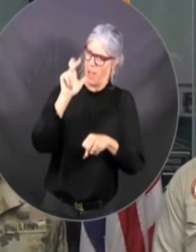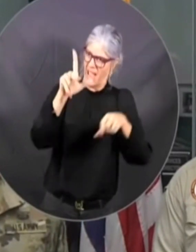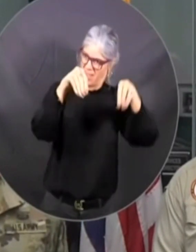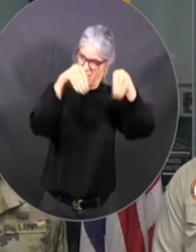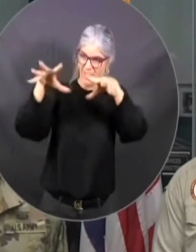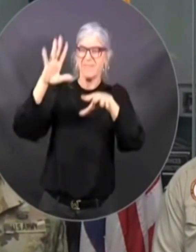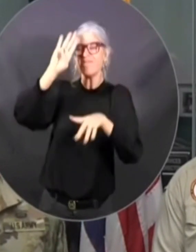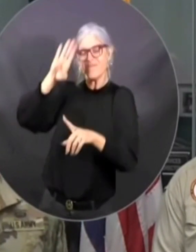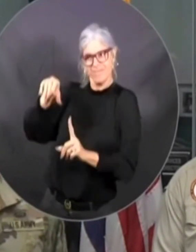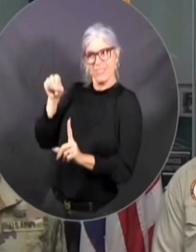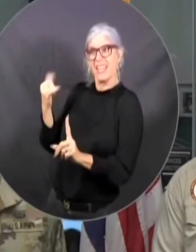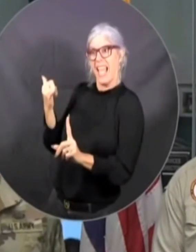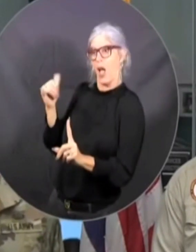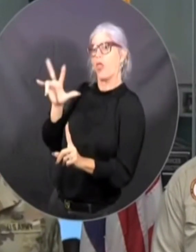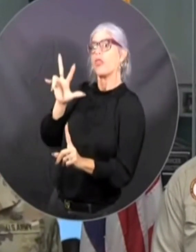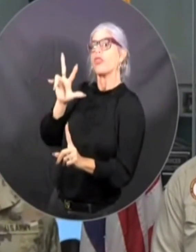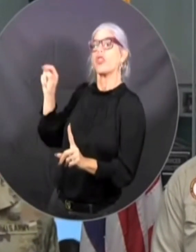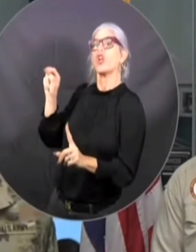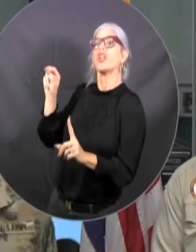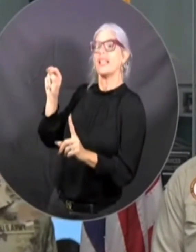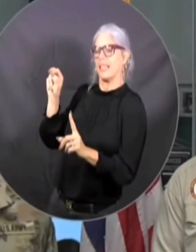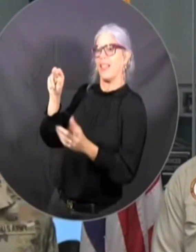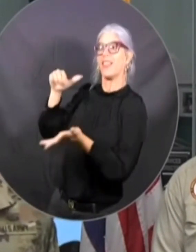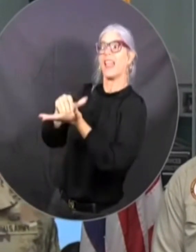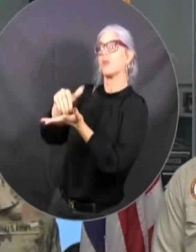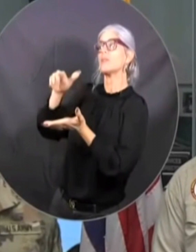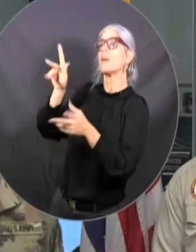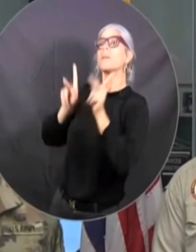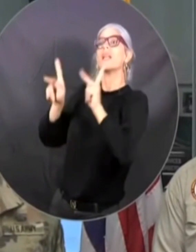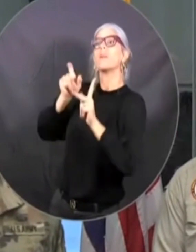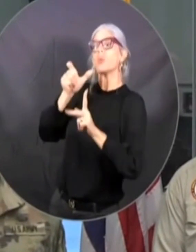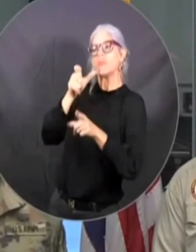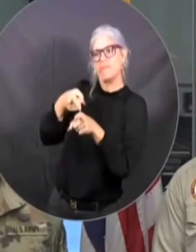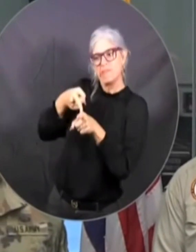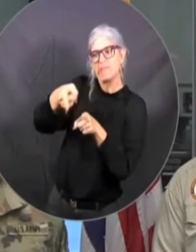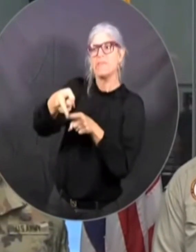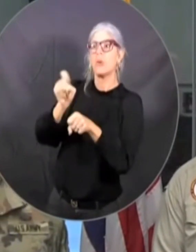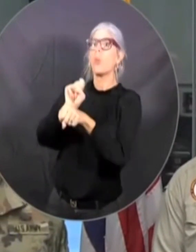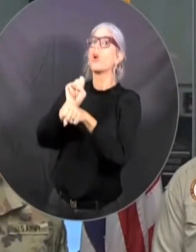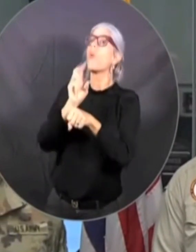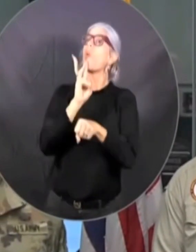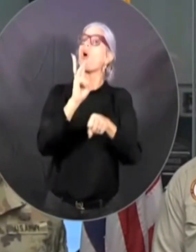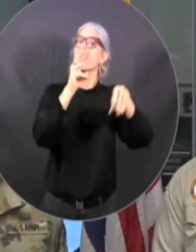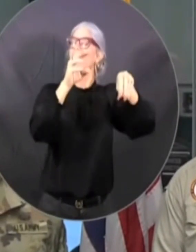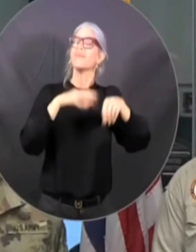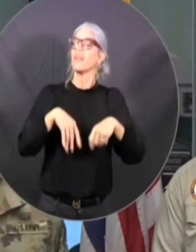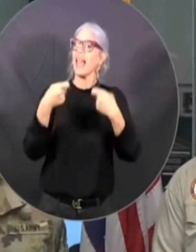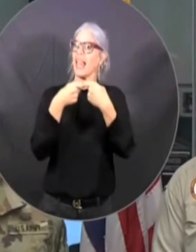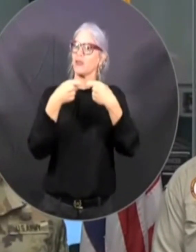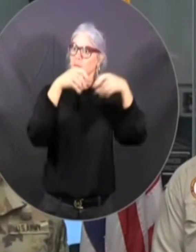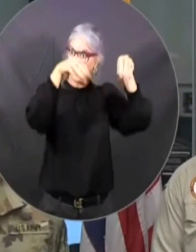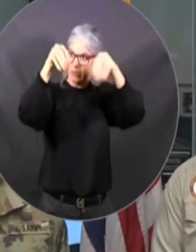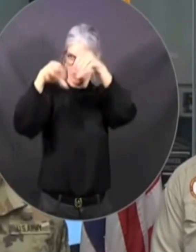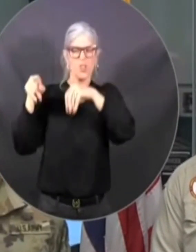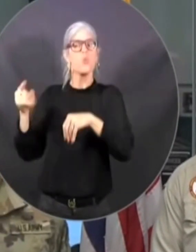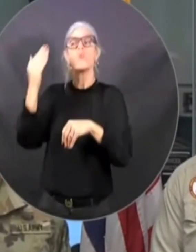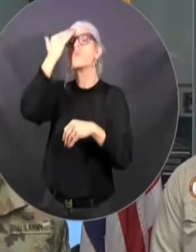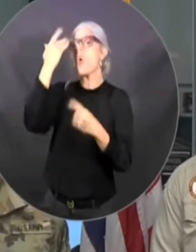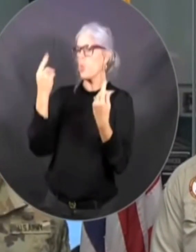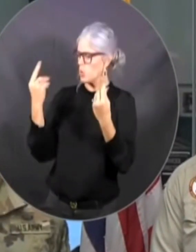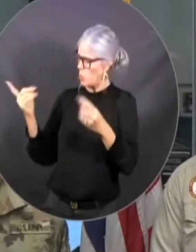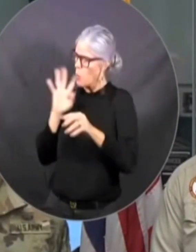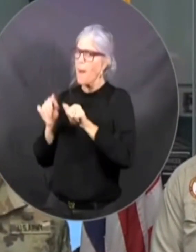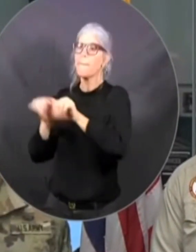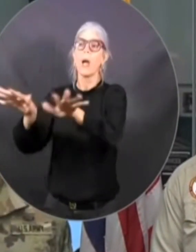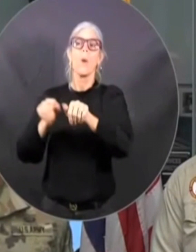linemen stationed and ready to go to commence restoration efforts for local municipalities. That is a lot